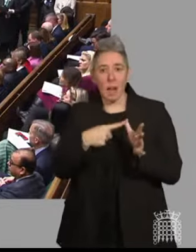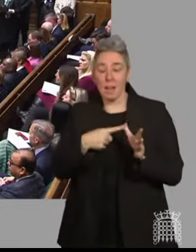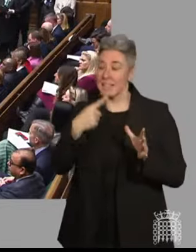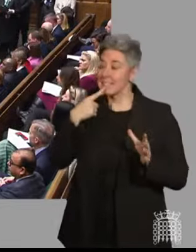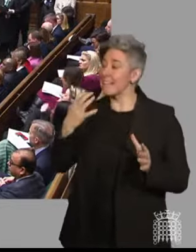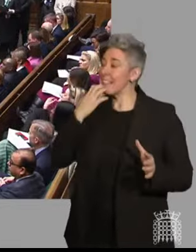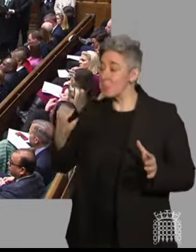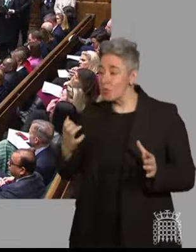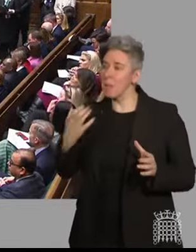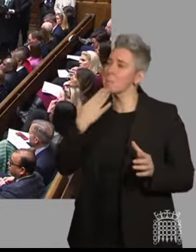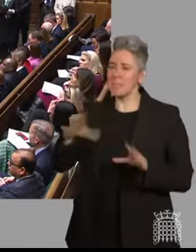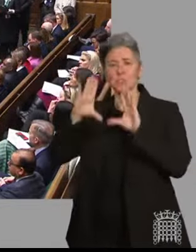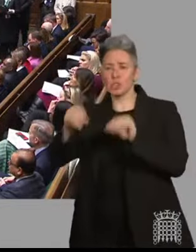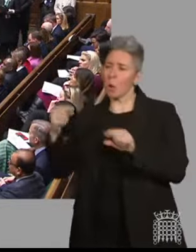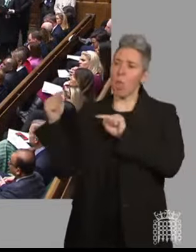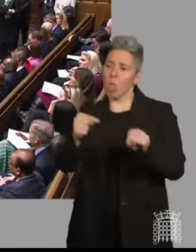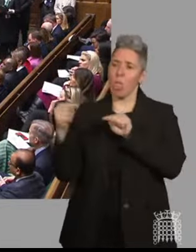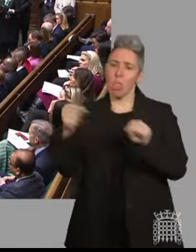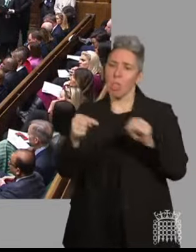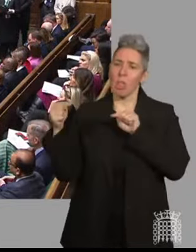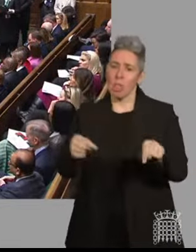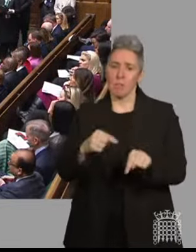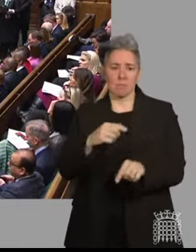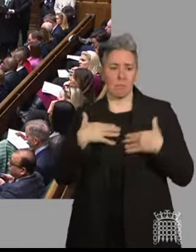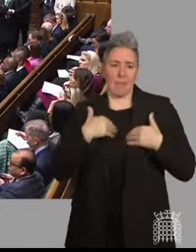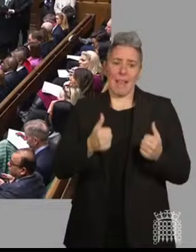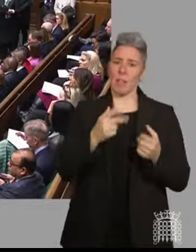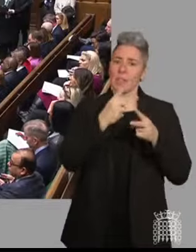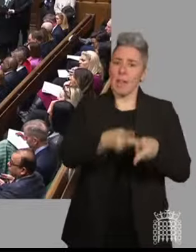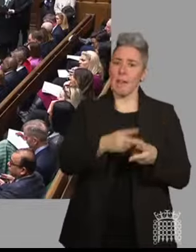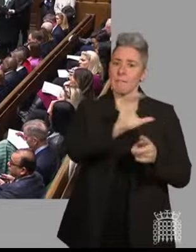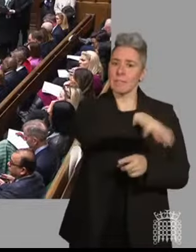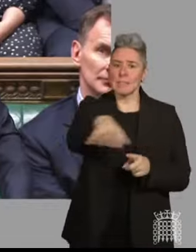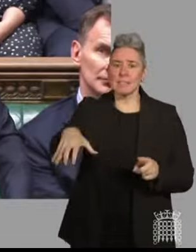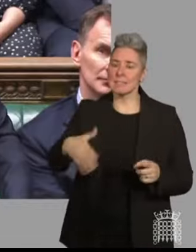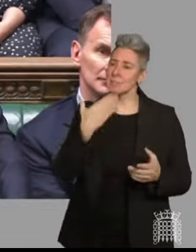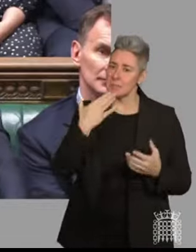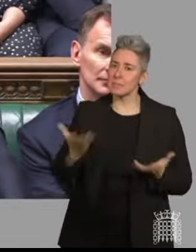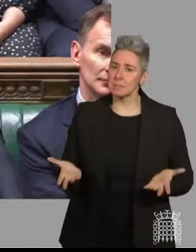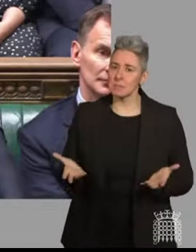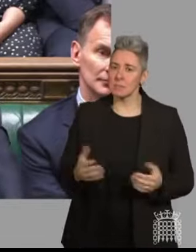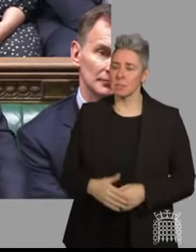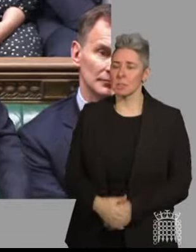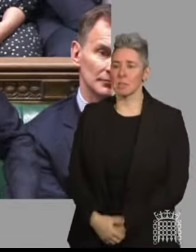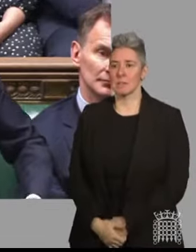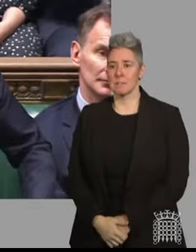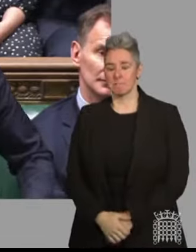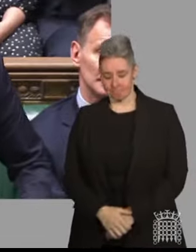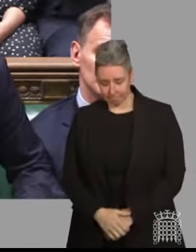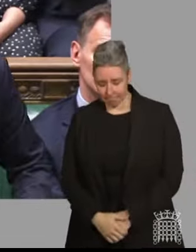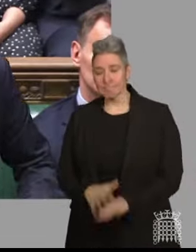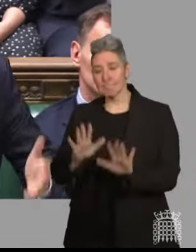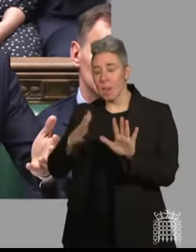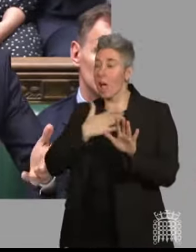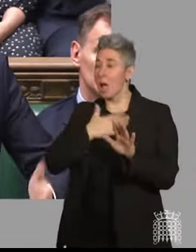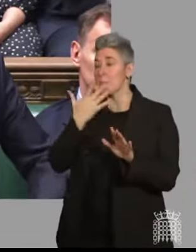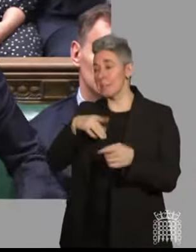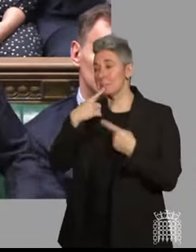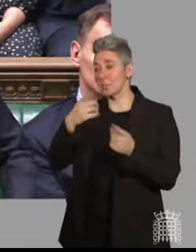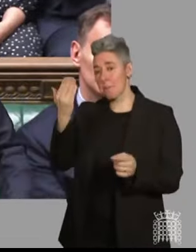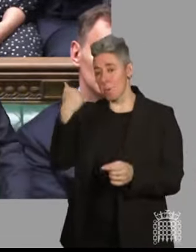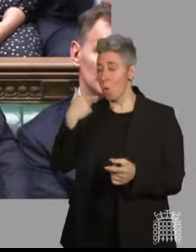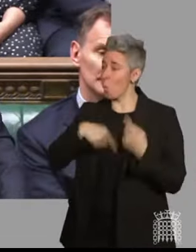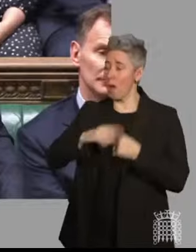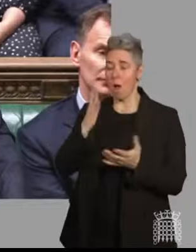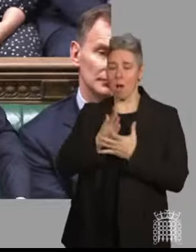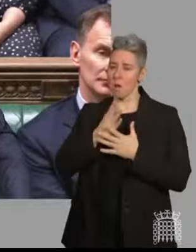Mr. Speaker, as I've said previously, we're deeply concerned about the devastating impact of the fighting in Gaza on the civilian population, particularly, of